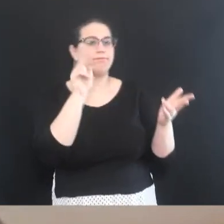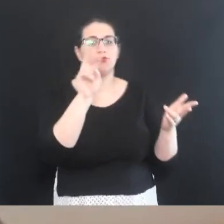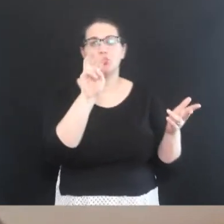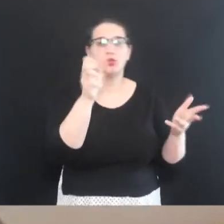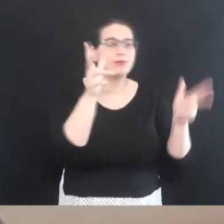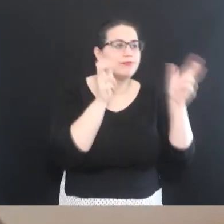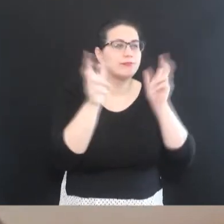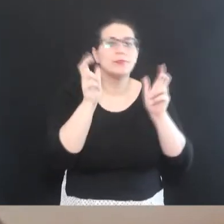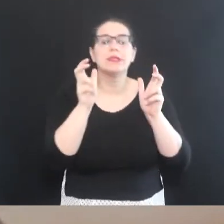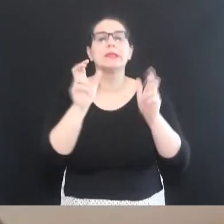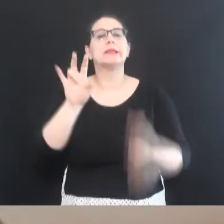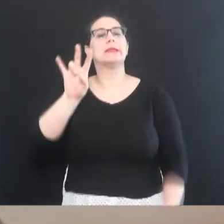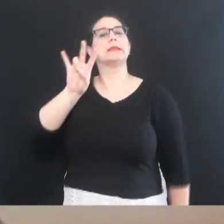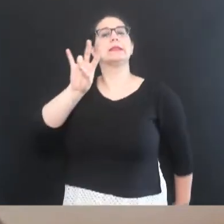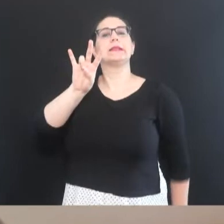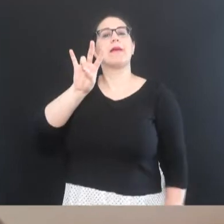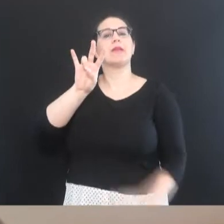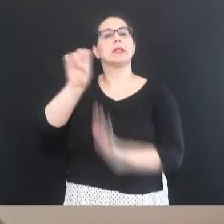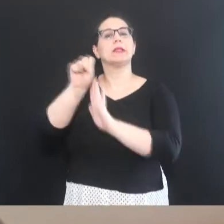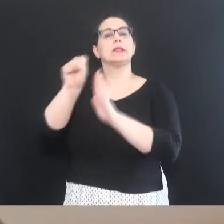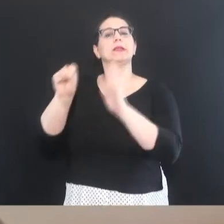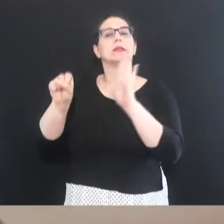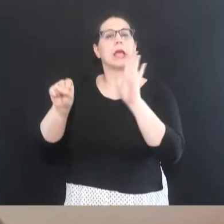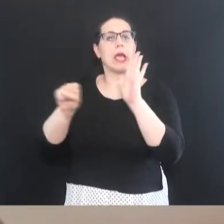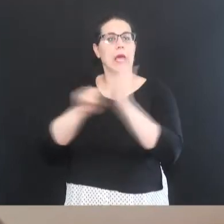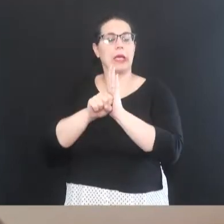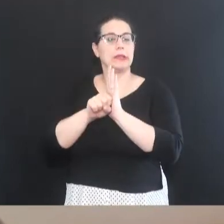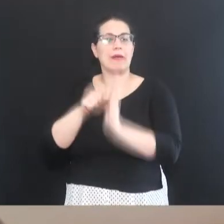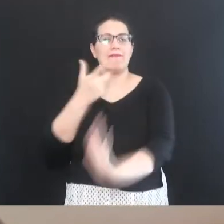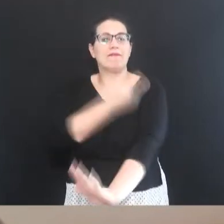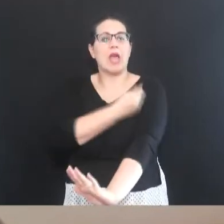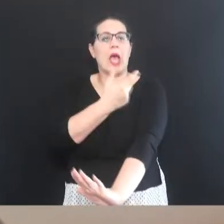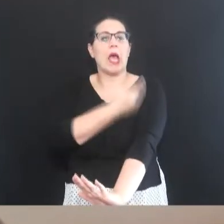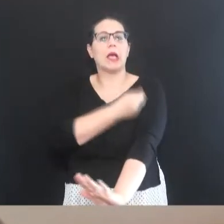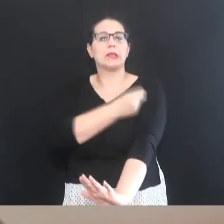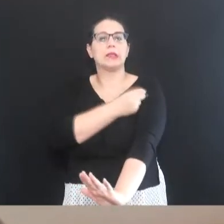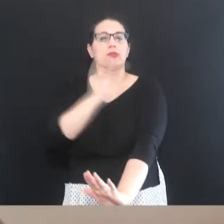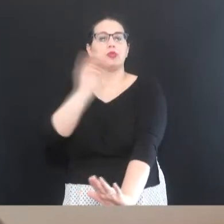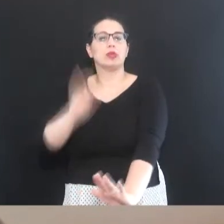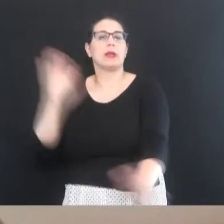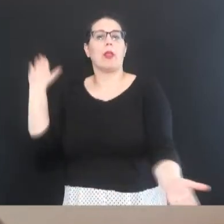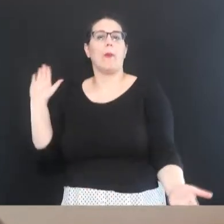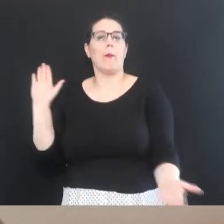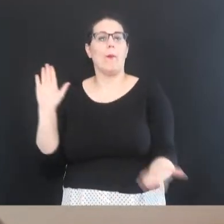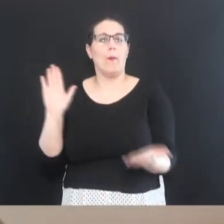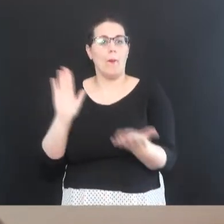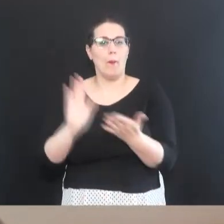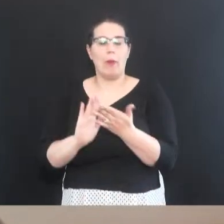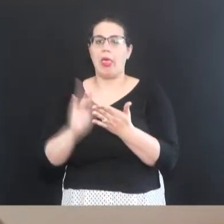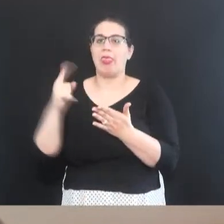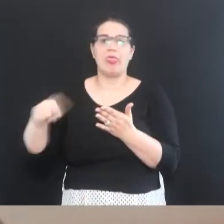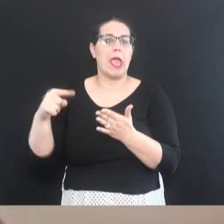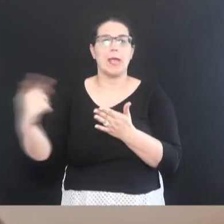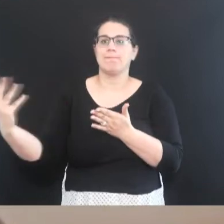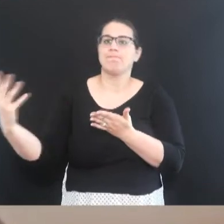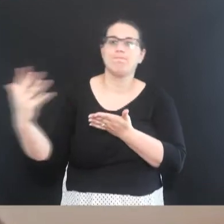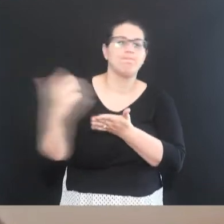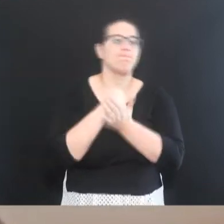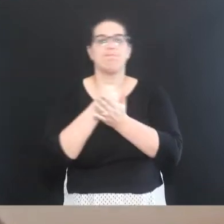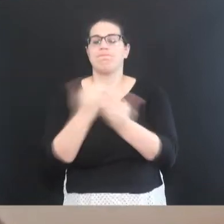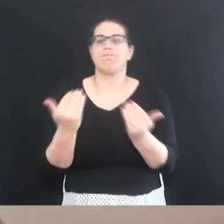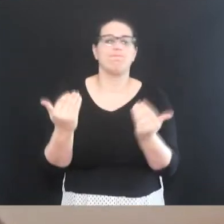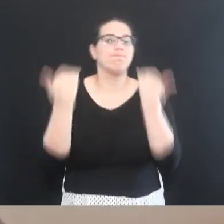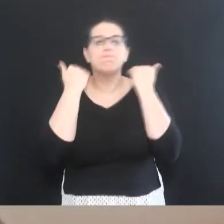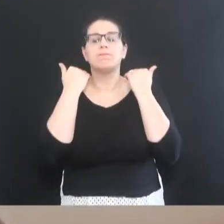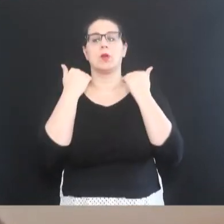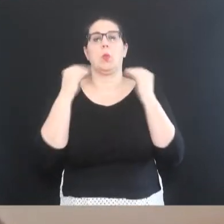7 states with very low vaccination rates have consumed over 70%